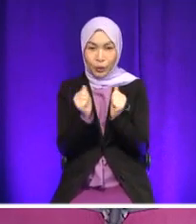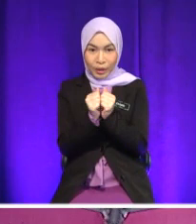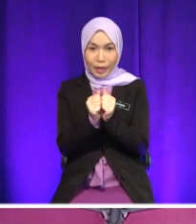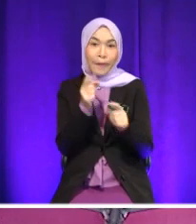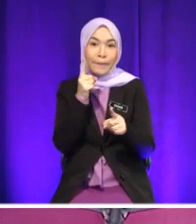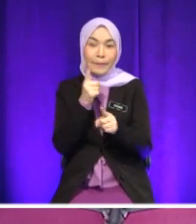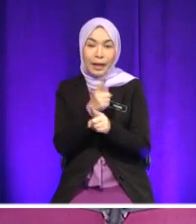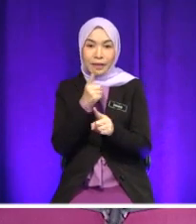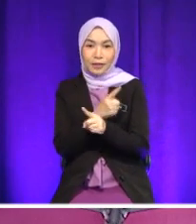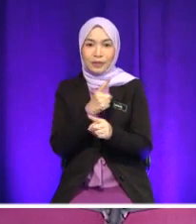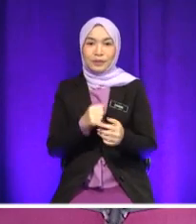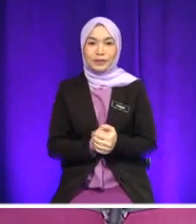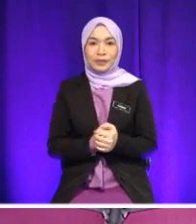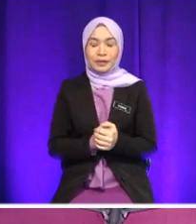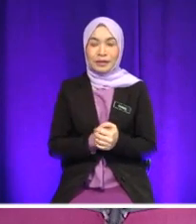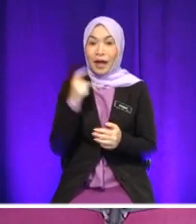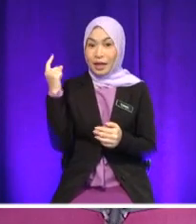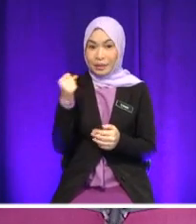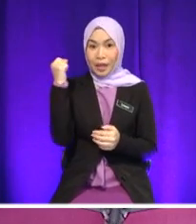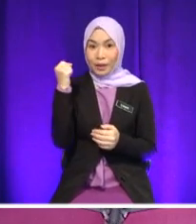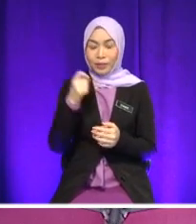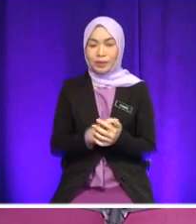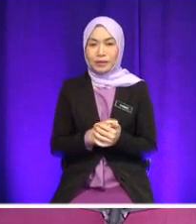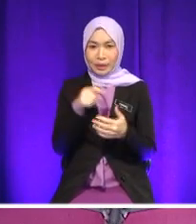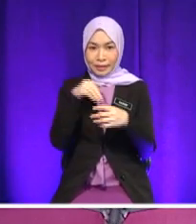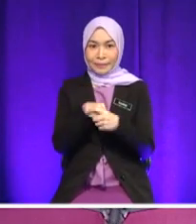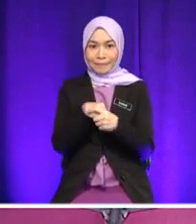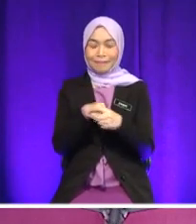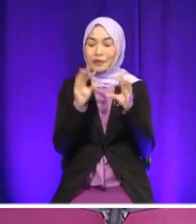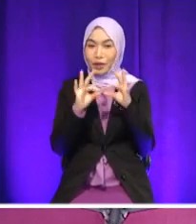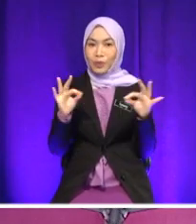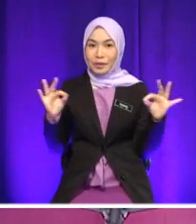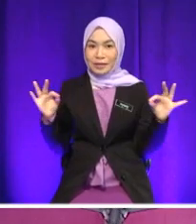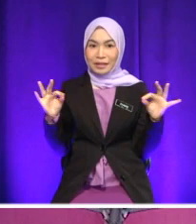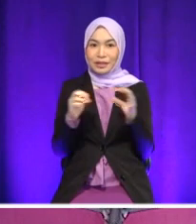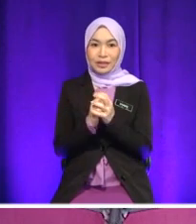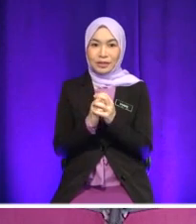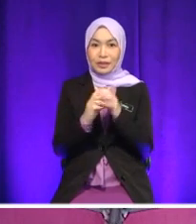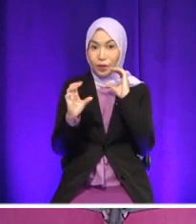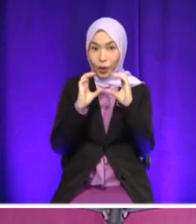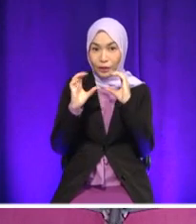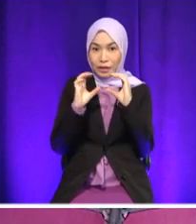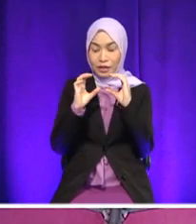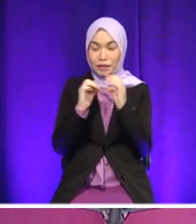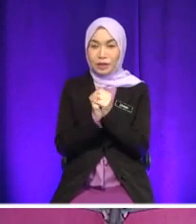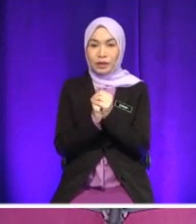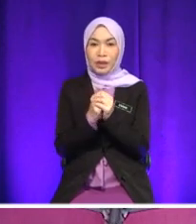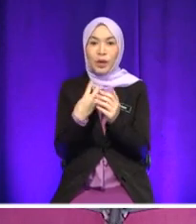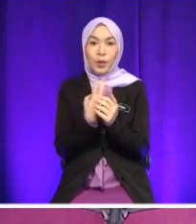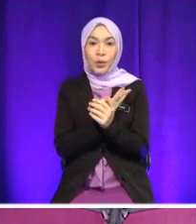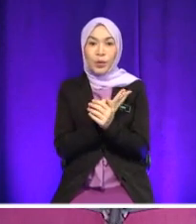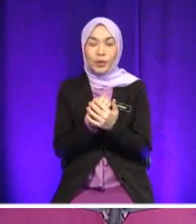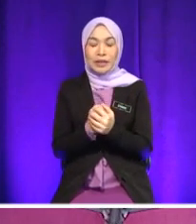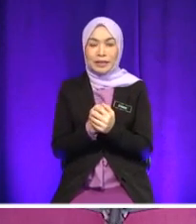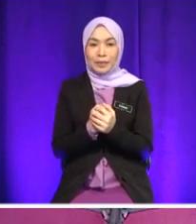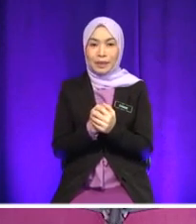a discussions or conversations, you will wonder like, how are you going to say something if you really do not agree with